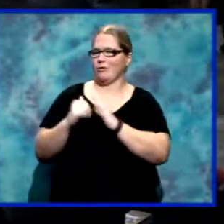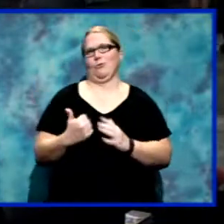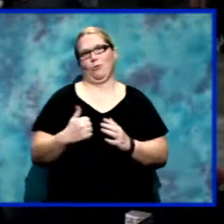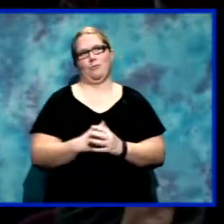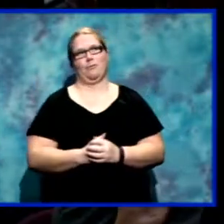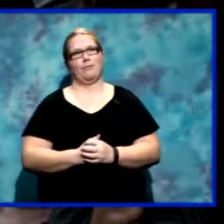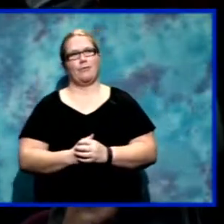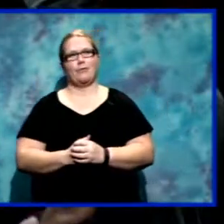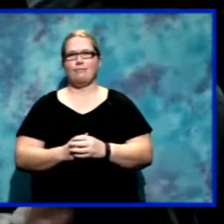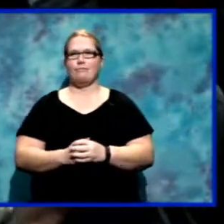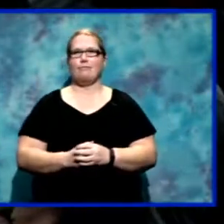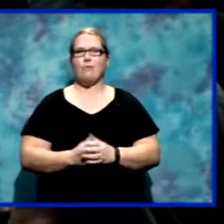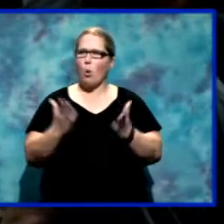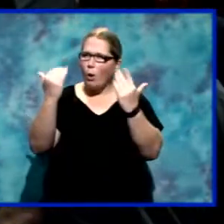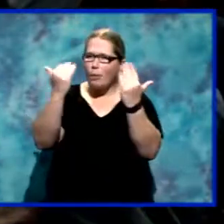Welcome, Wally.